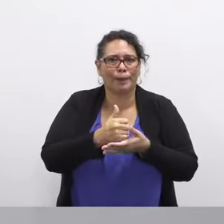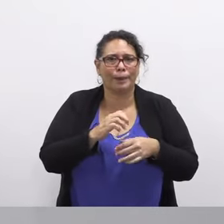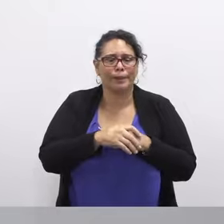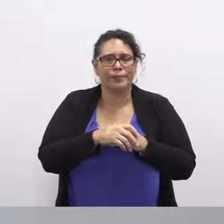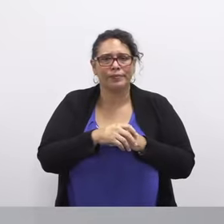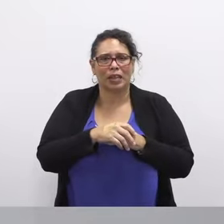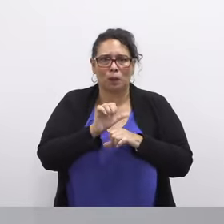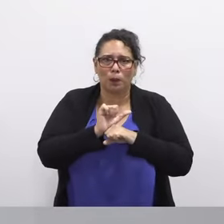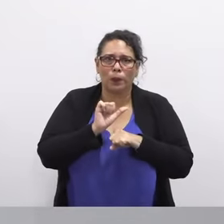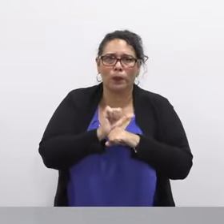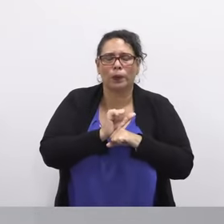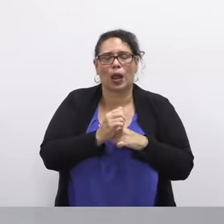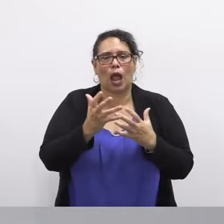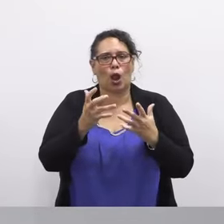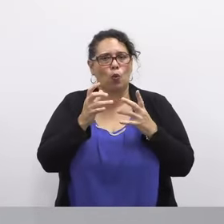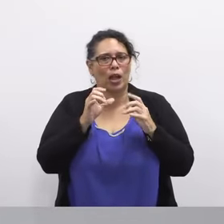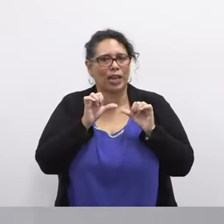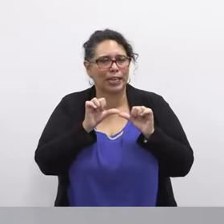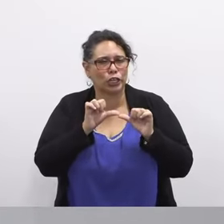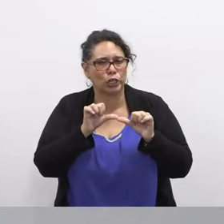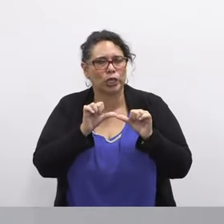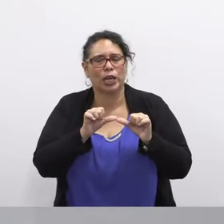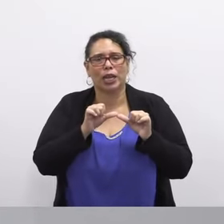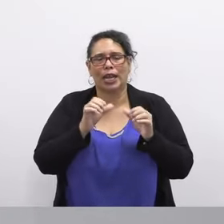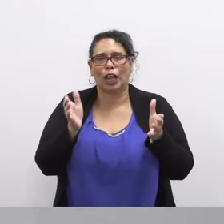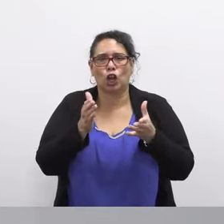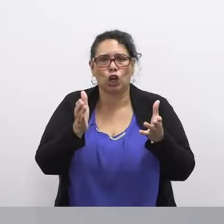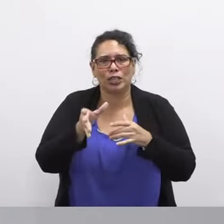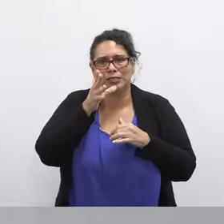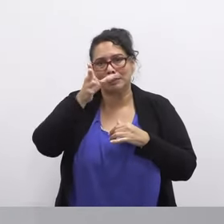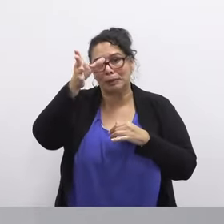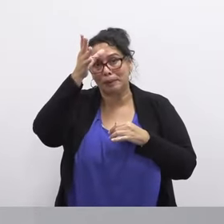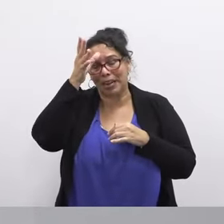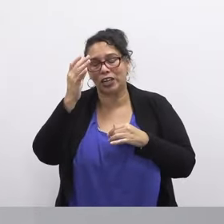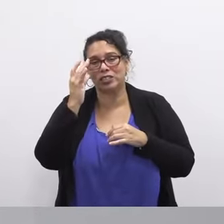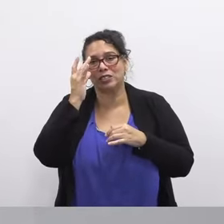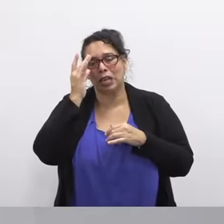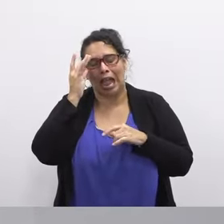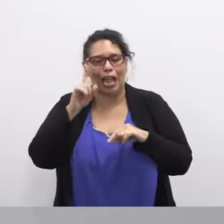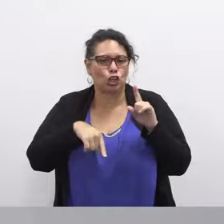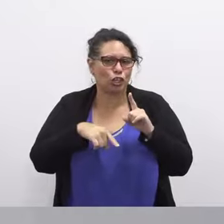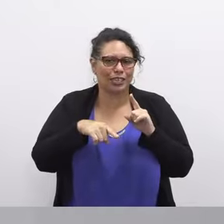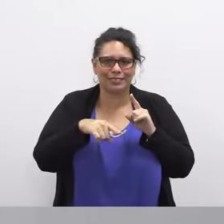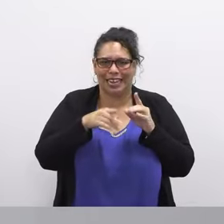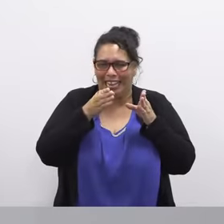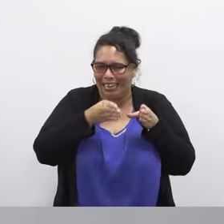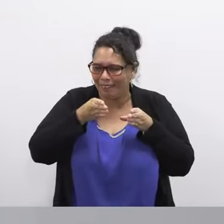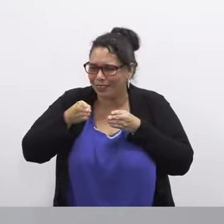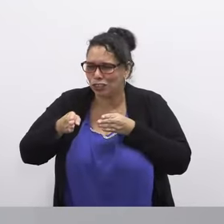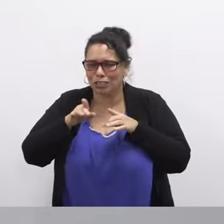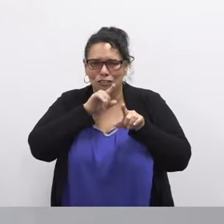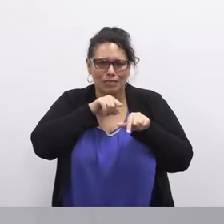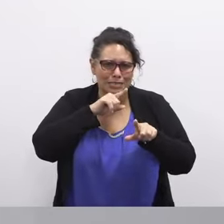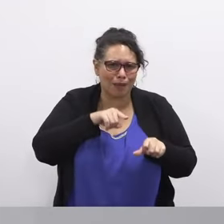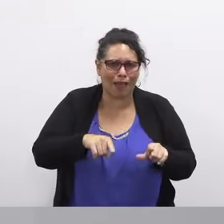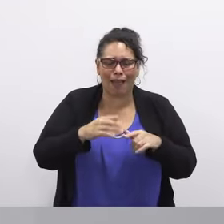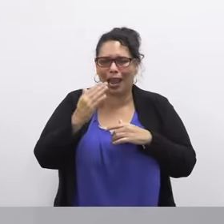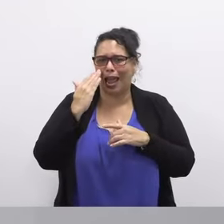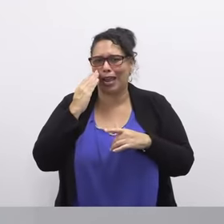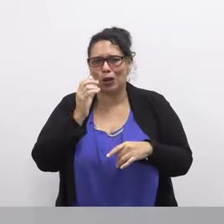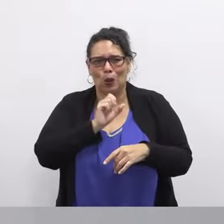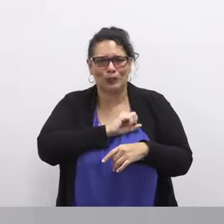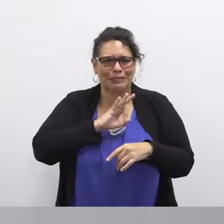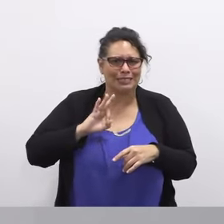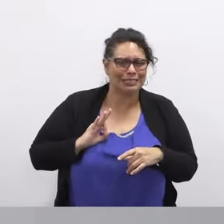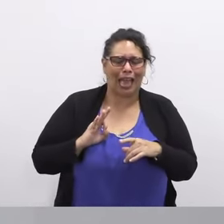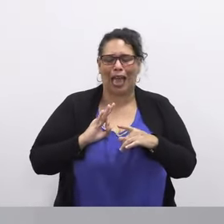I want to continue encouraging parents that even though I was not able to individually respond, and I know our staff has been in a good way bombarded